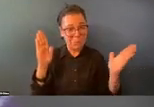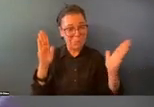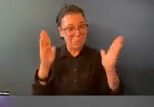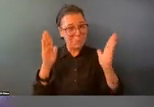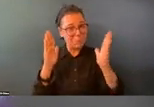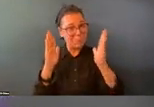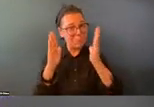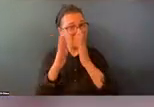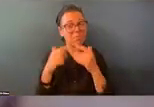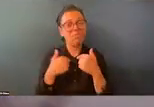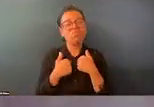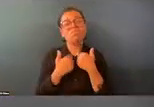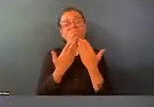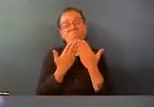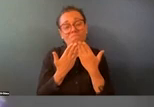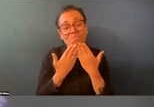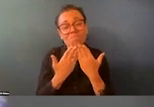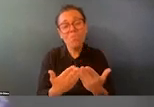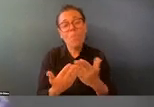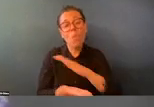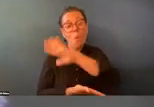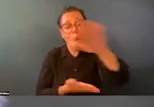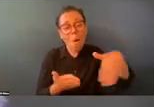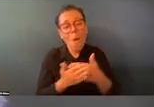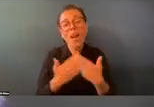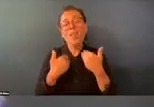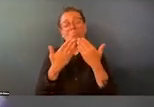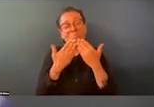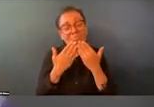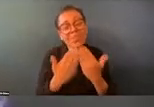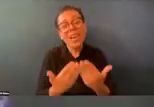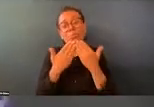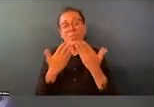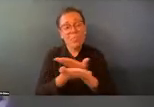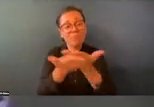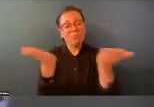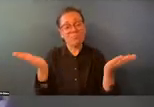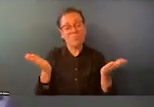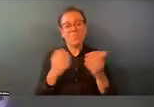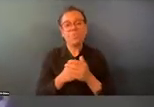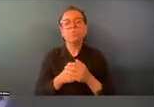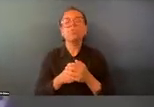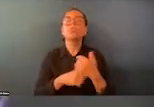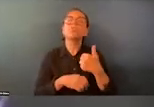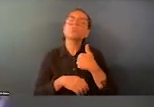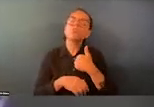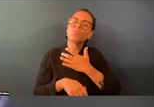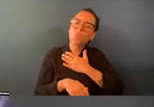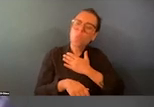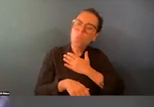And thank you, dear speakers and participants of the panel discussion. And I would like